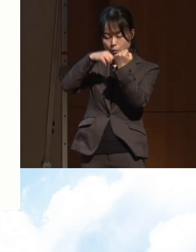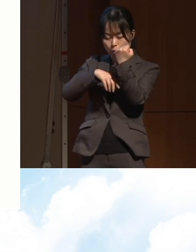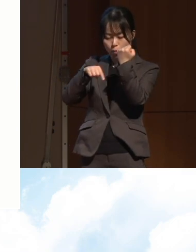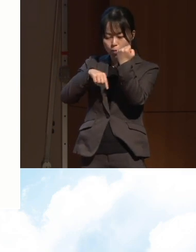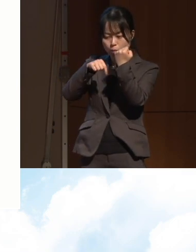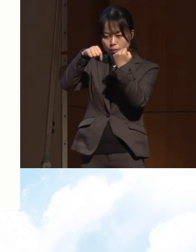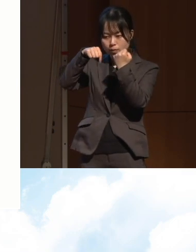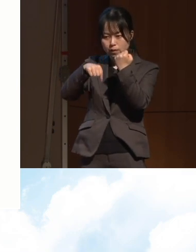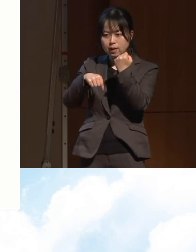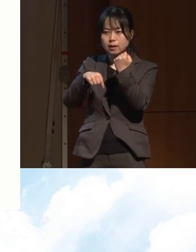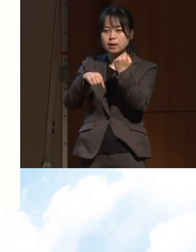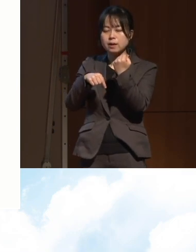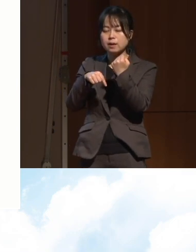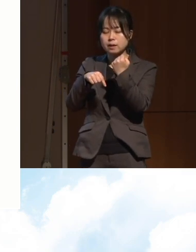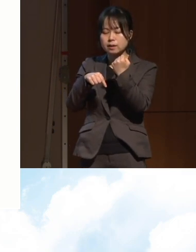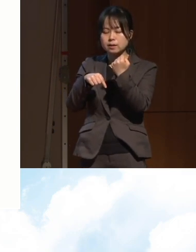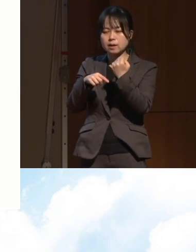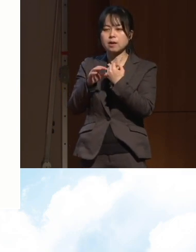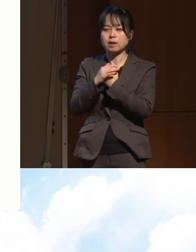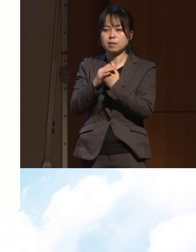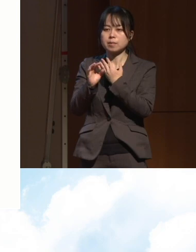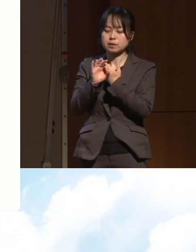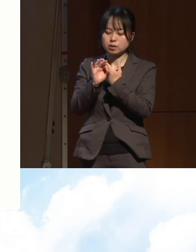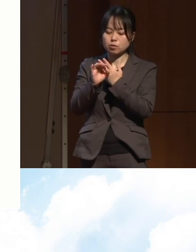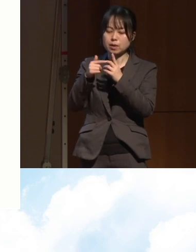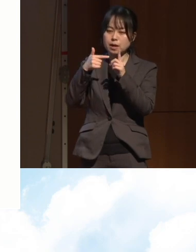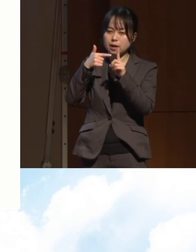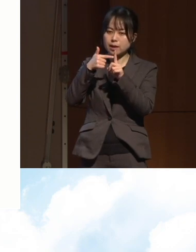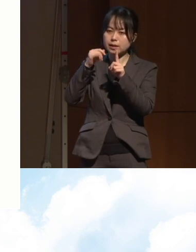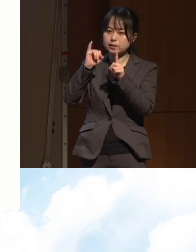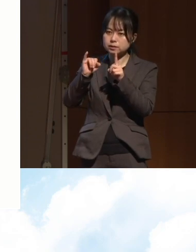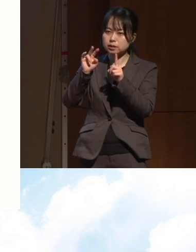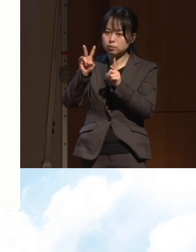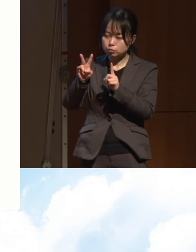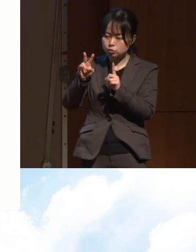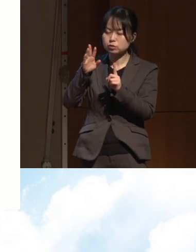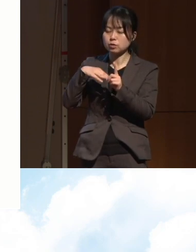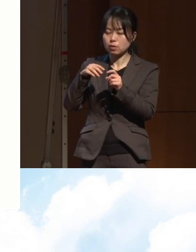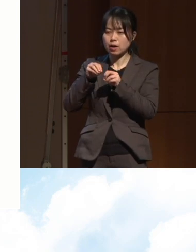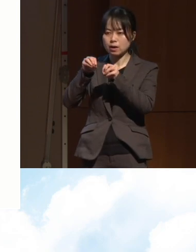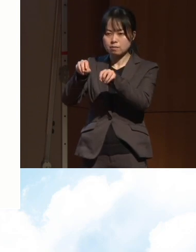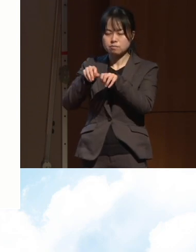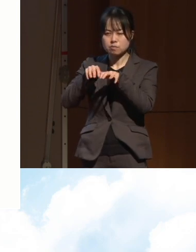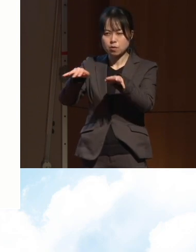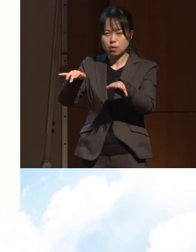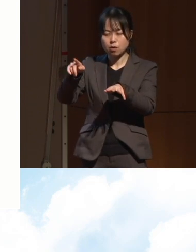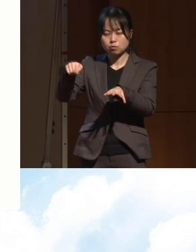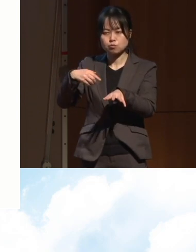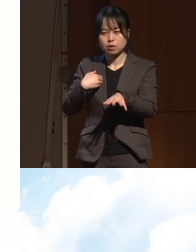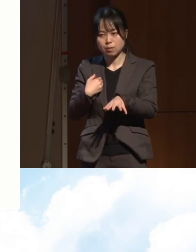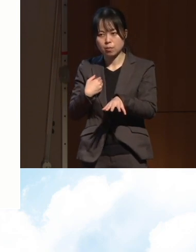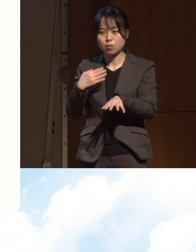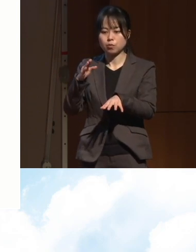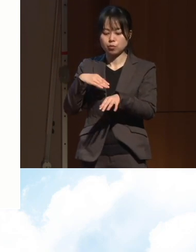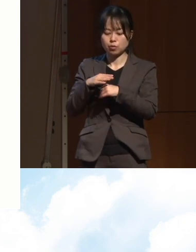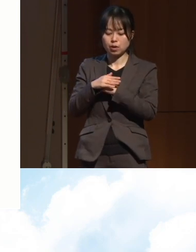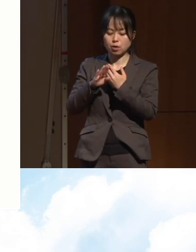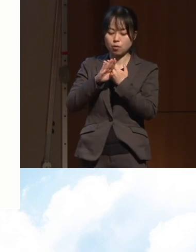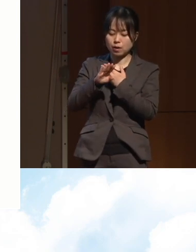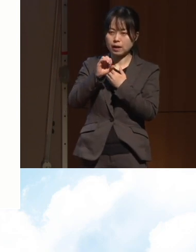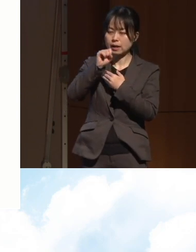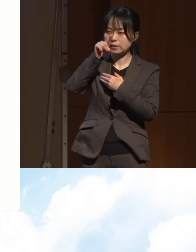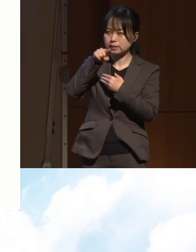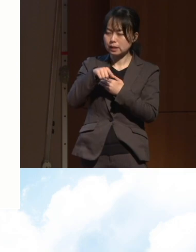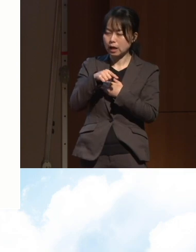HIV, hepatitis, and possibly SARS-CoV-2. And it may be difficult to recognize the threat of